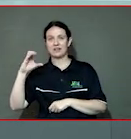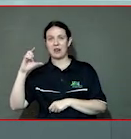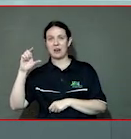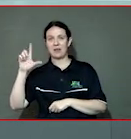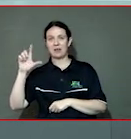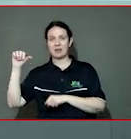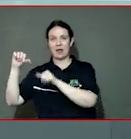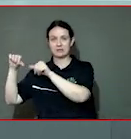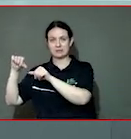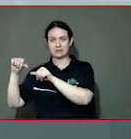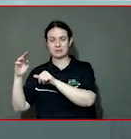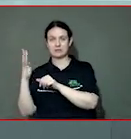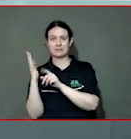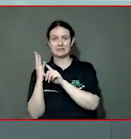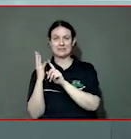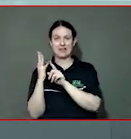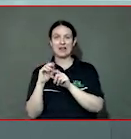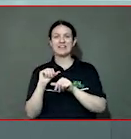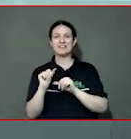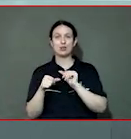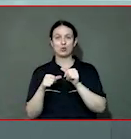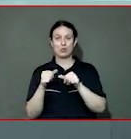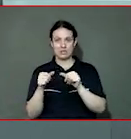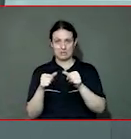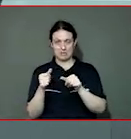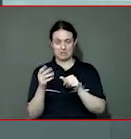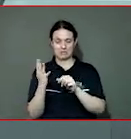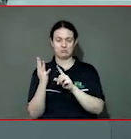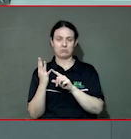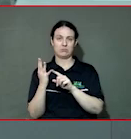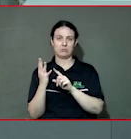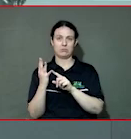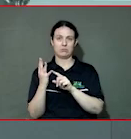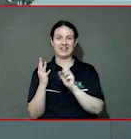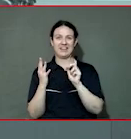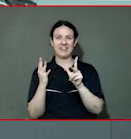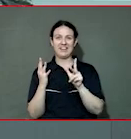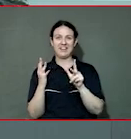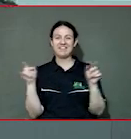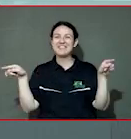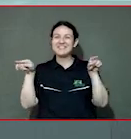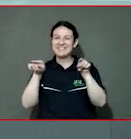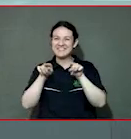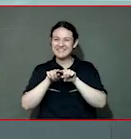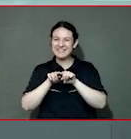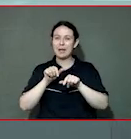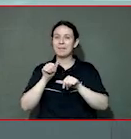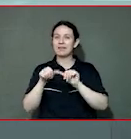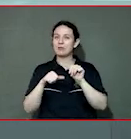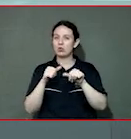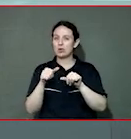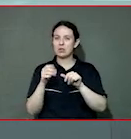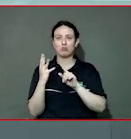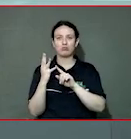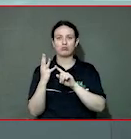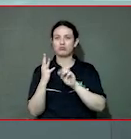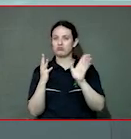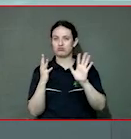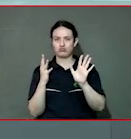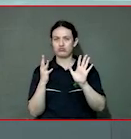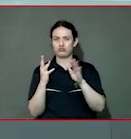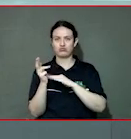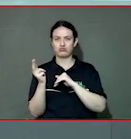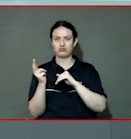their homologous series must differ. If they have the same homologous series, then you can